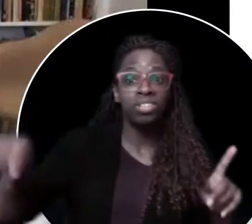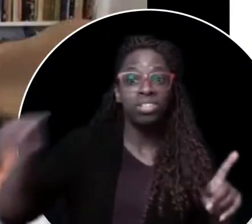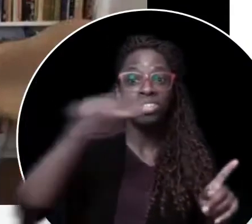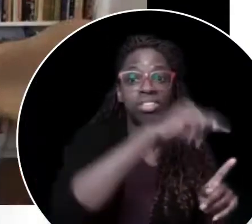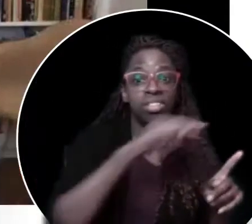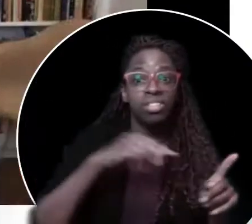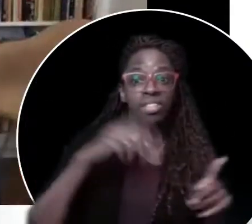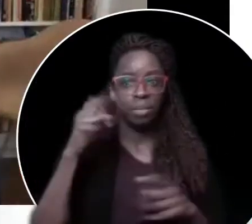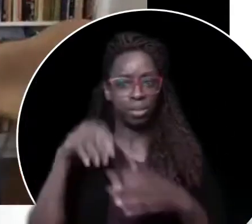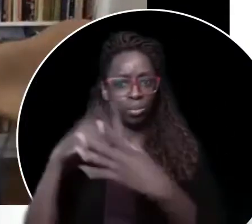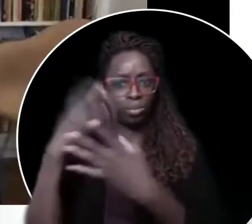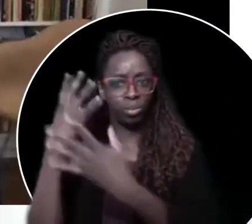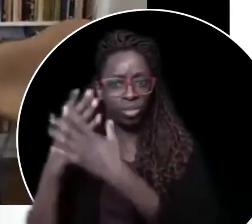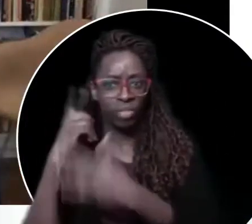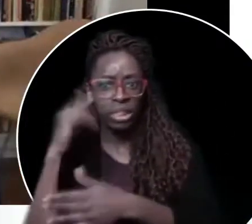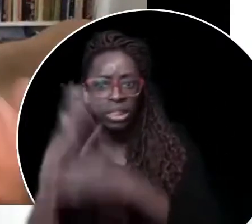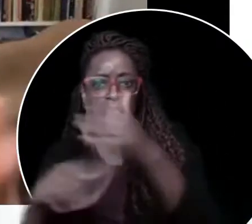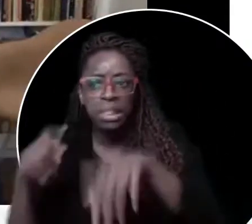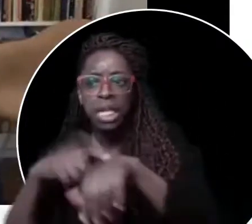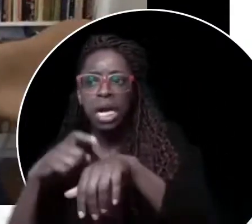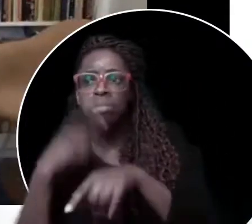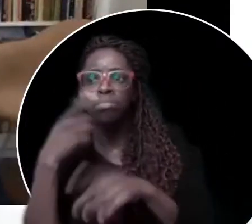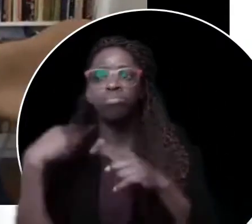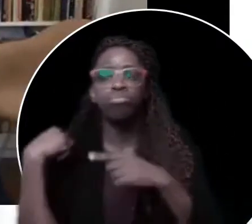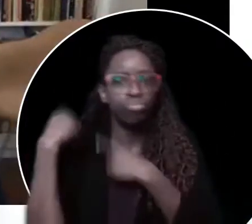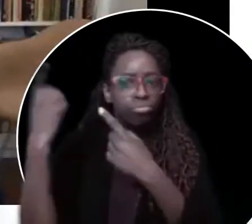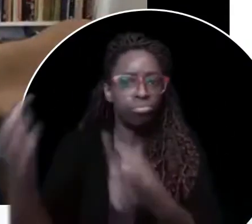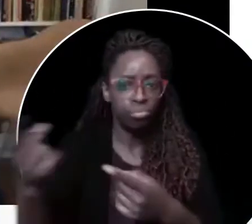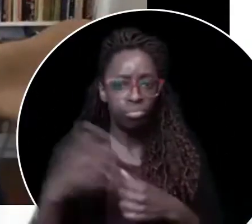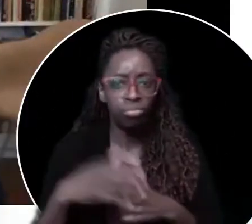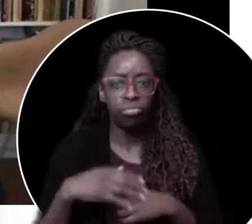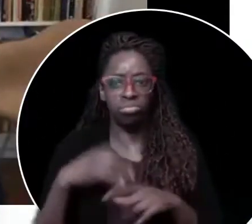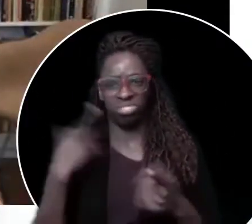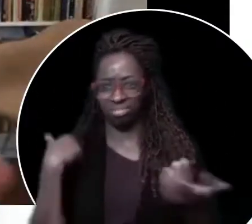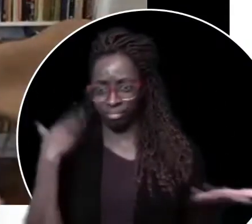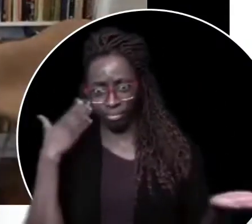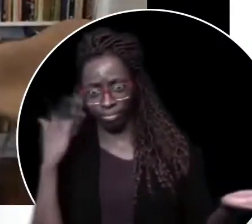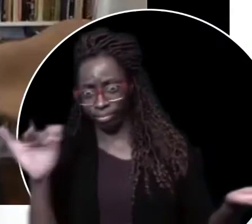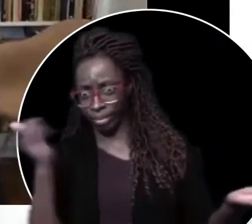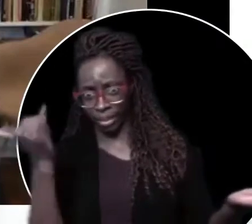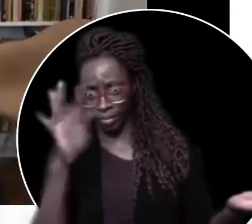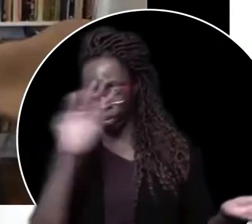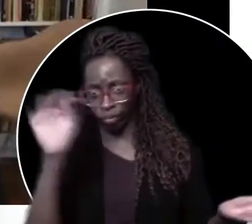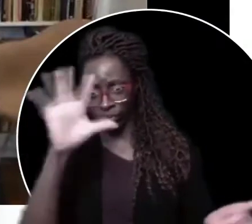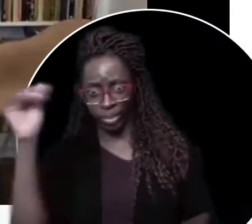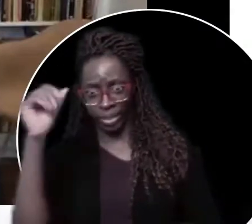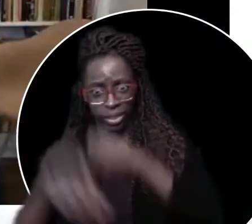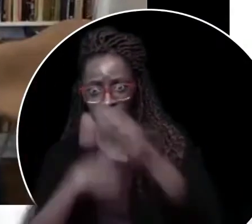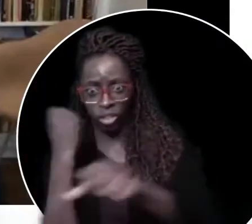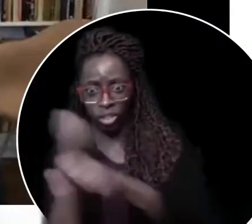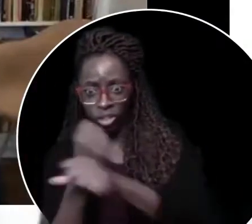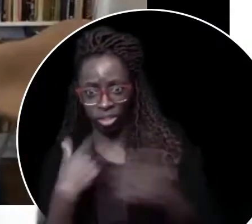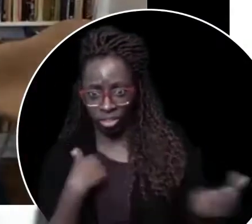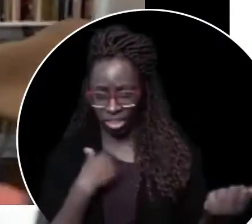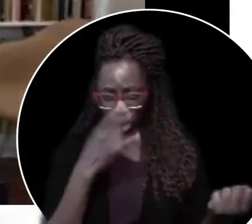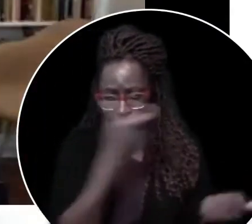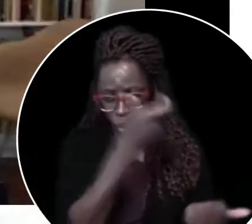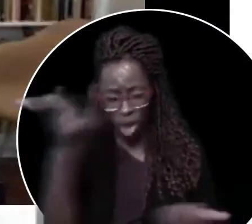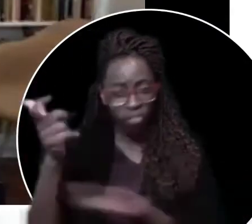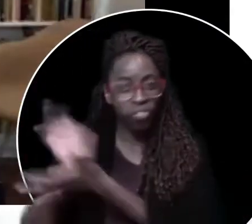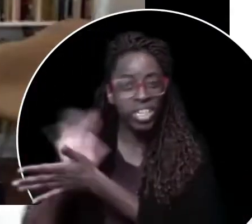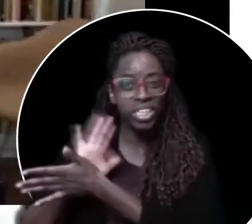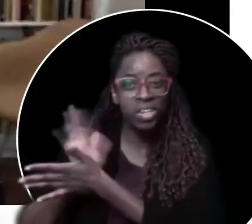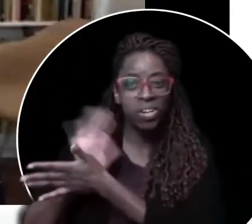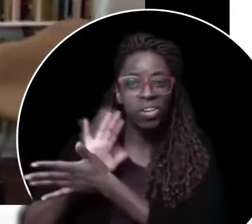40, 50 years. I was just watching a film the other day called Since I've Been Down, which is an